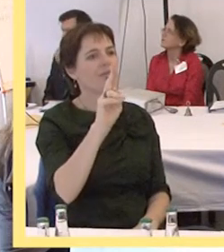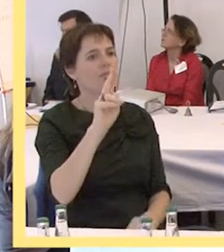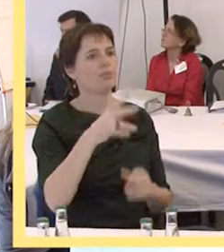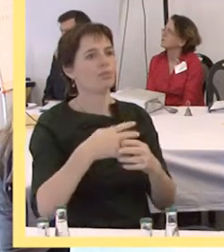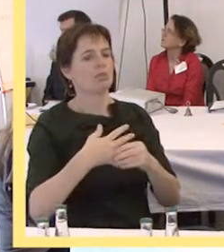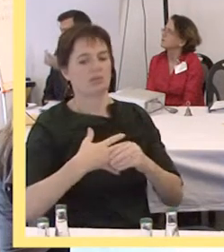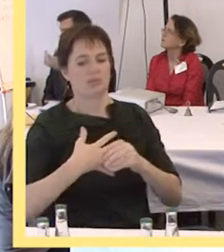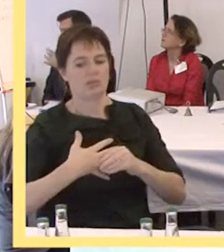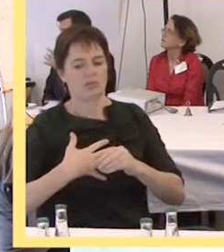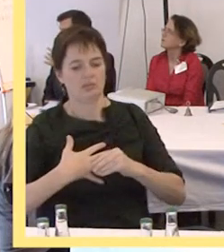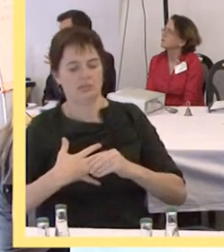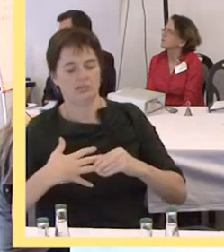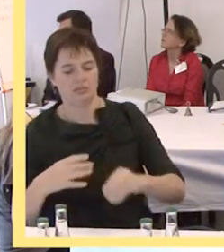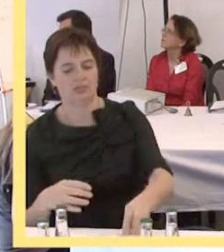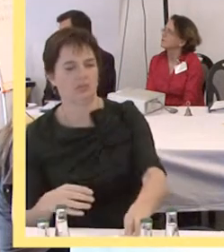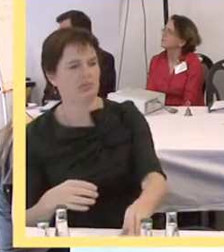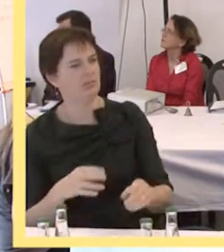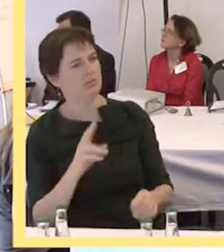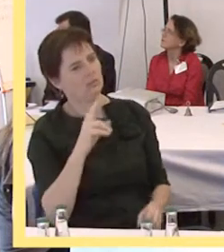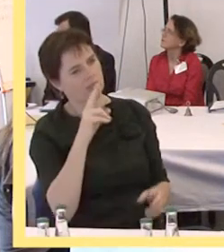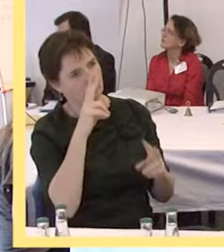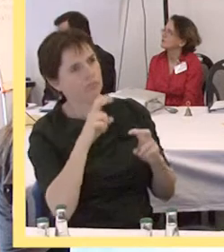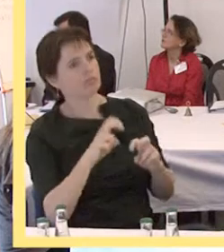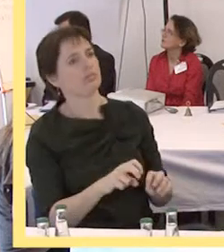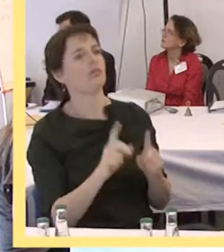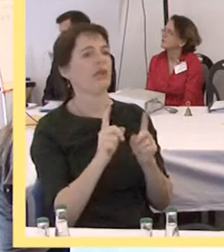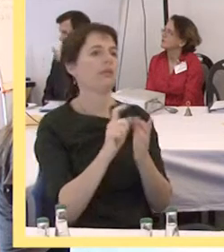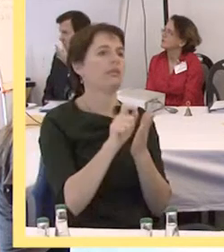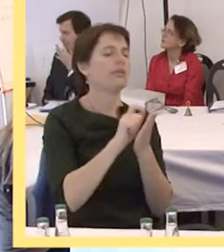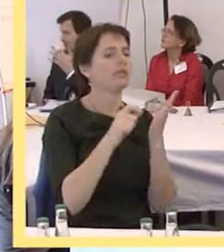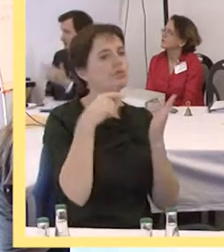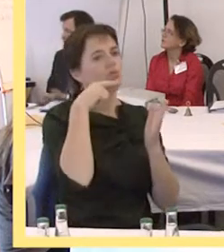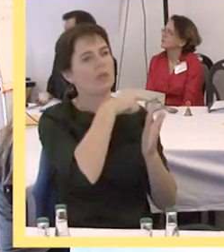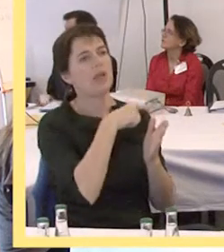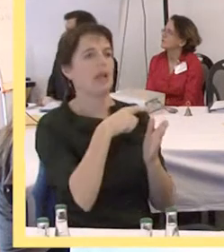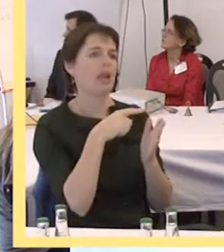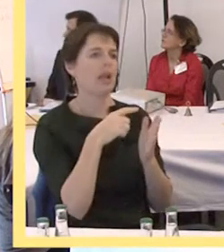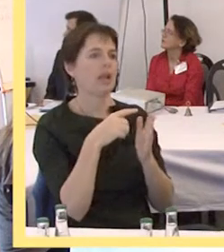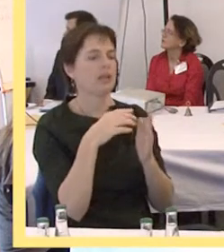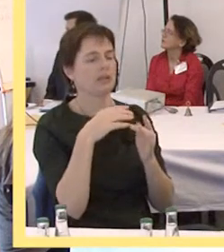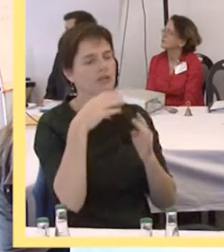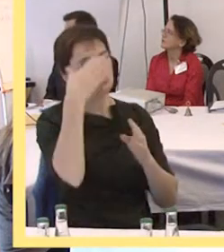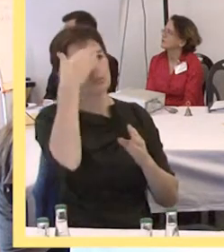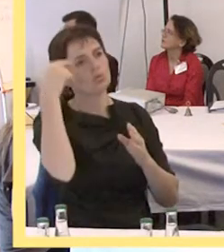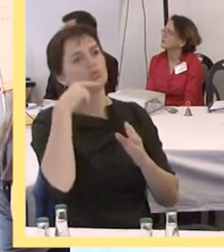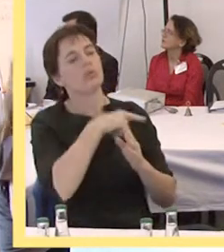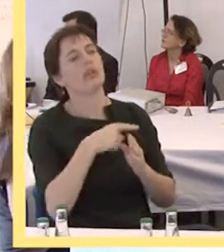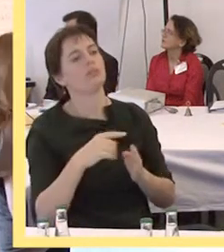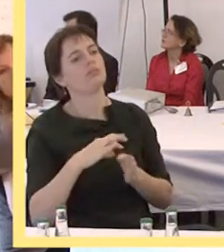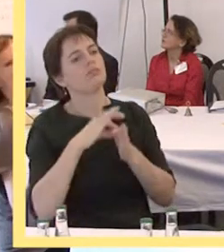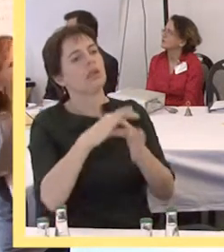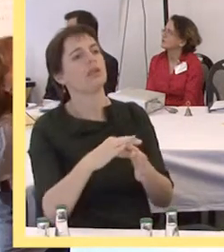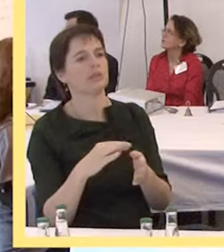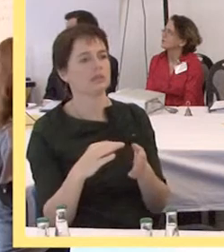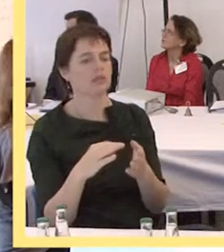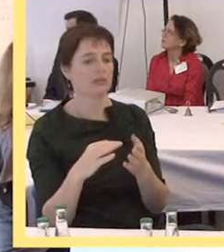of existing psychosocial support guidelines and handbooks. So we collected guidelines and